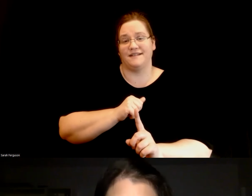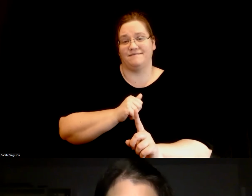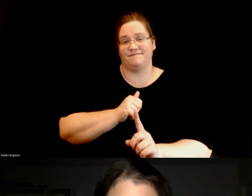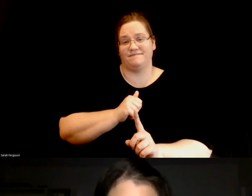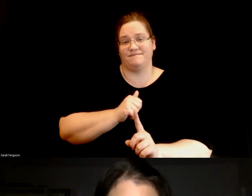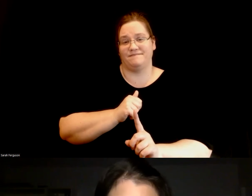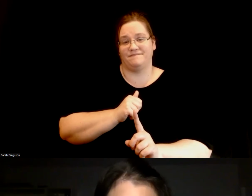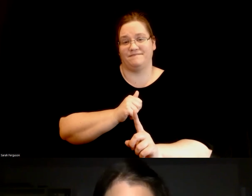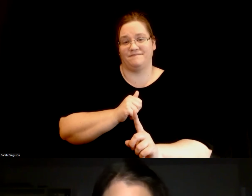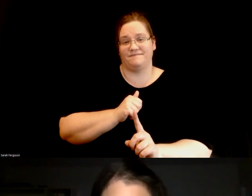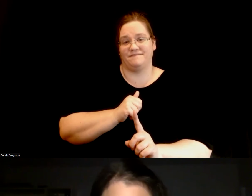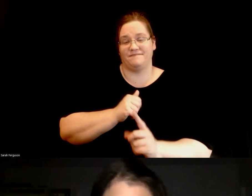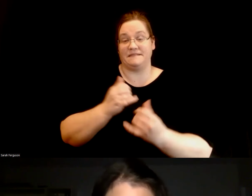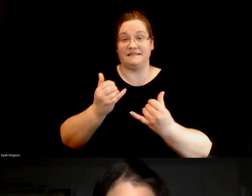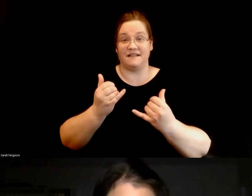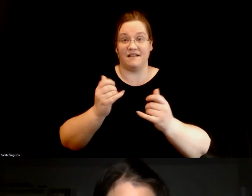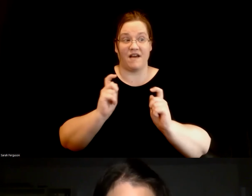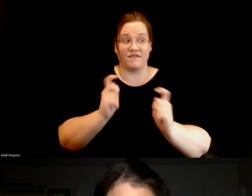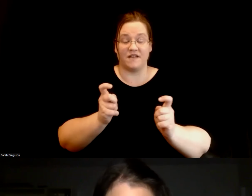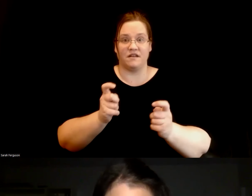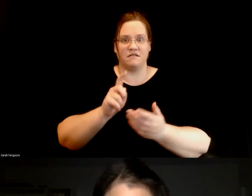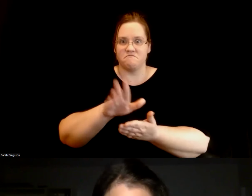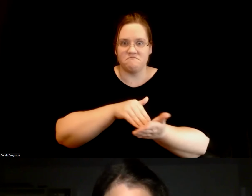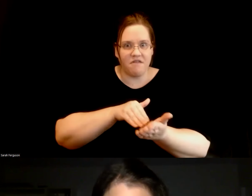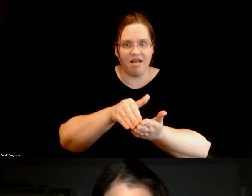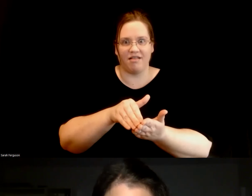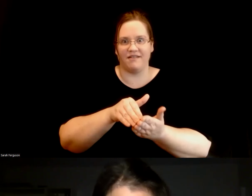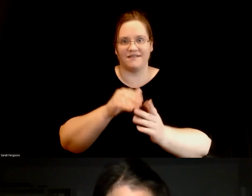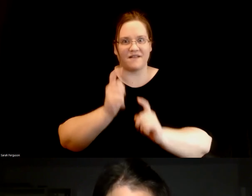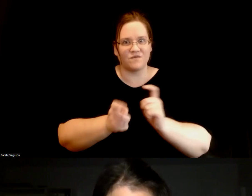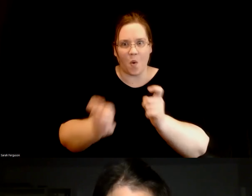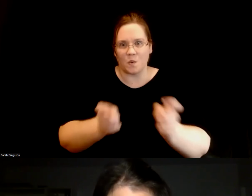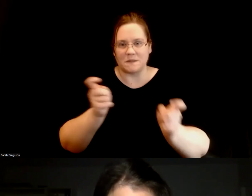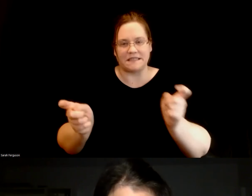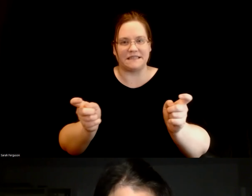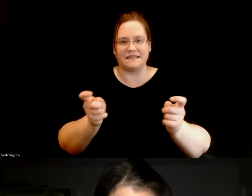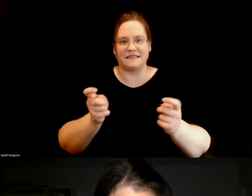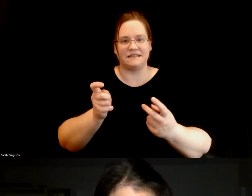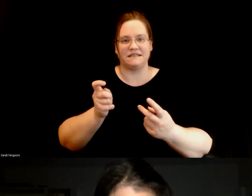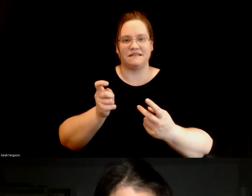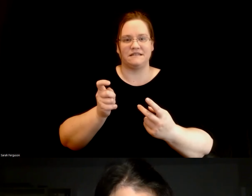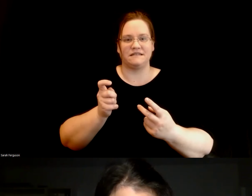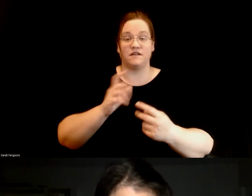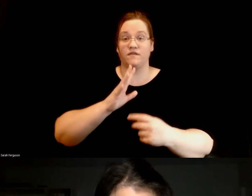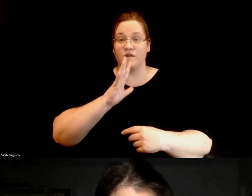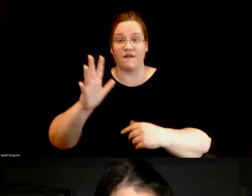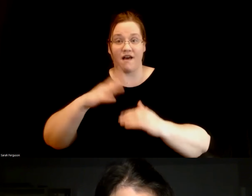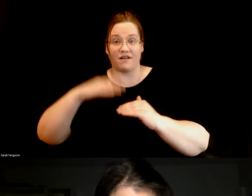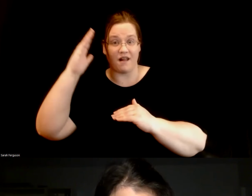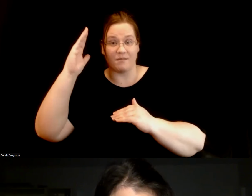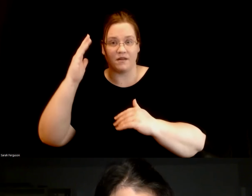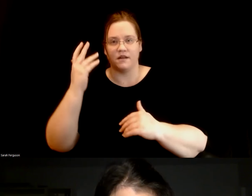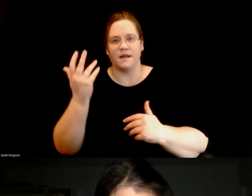Having now given millions and millions and millions of doses to this vaccine in 5 and up, there's